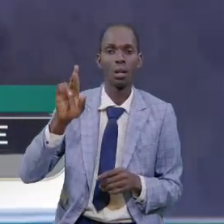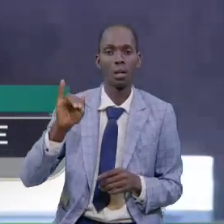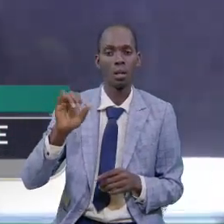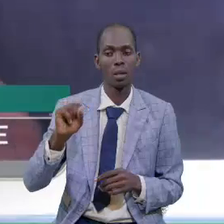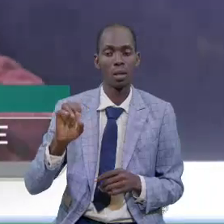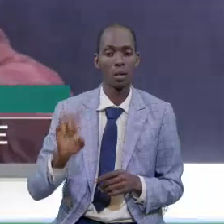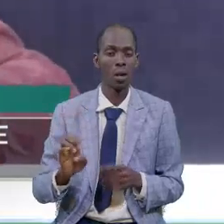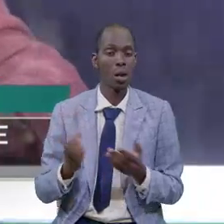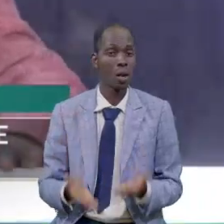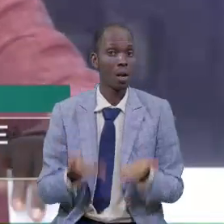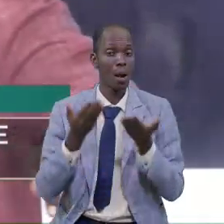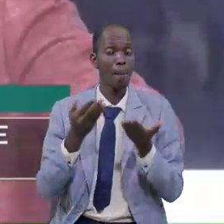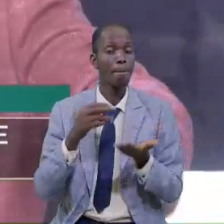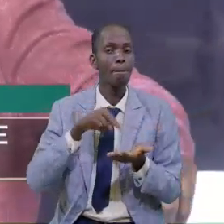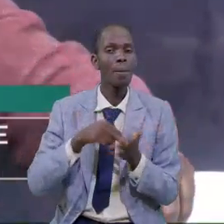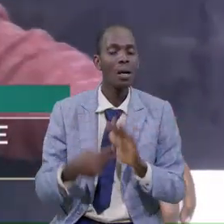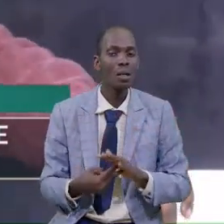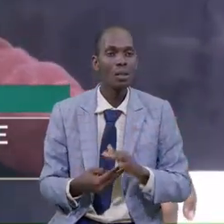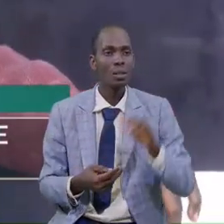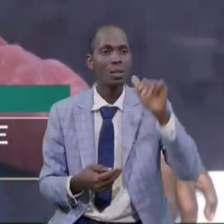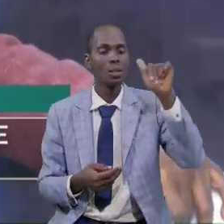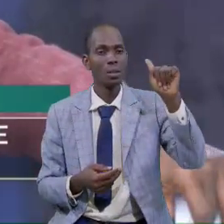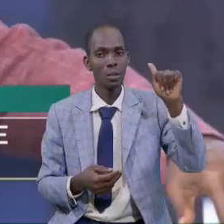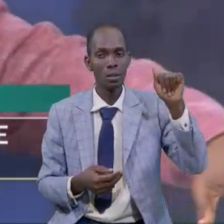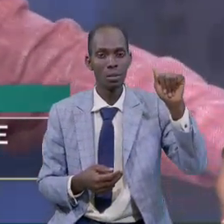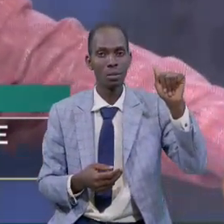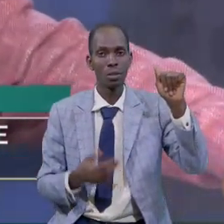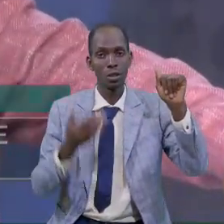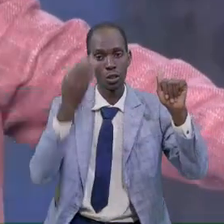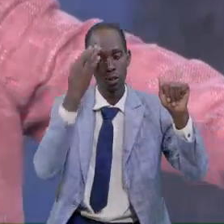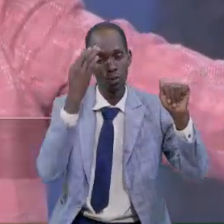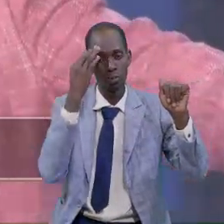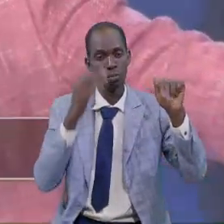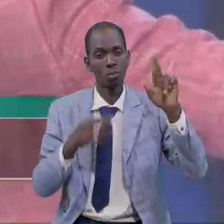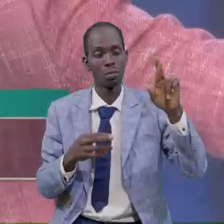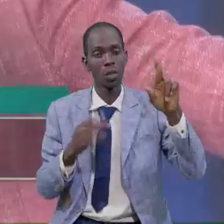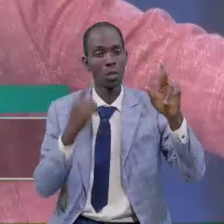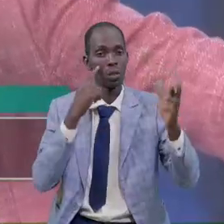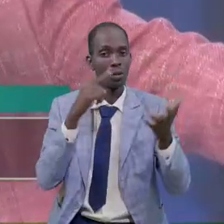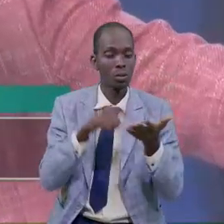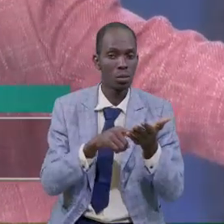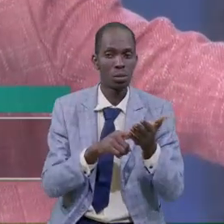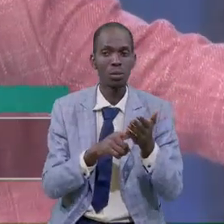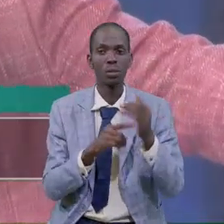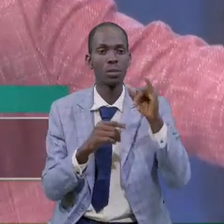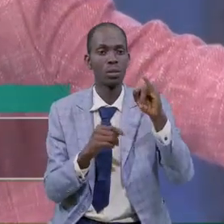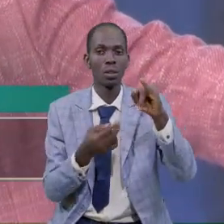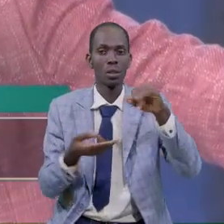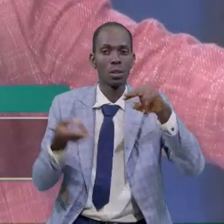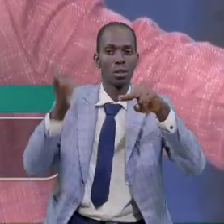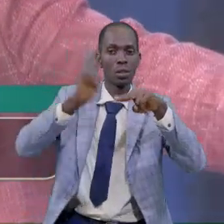means acknowledge, recognize, increasing sins